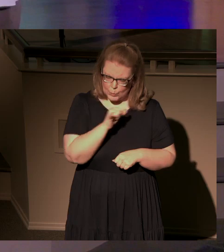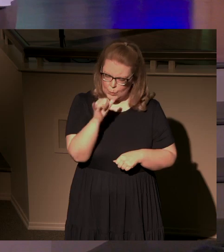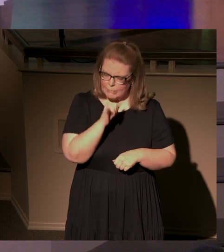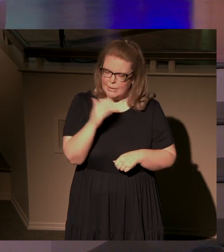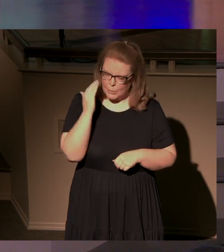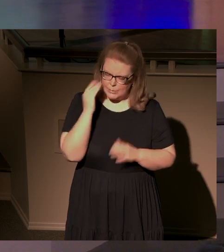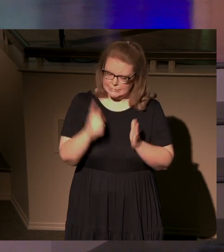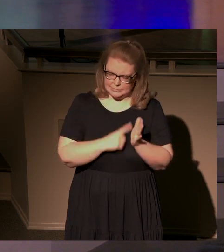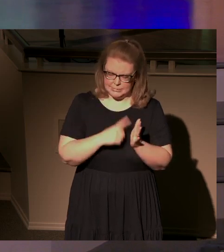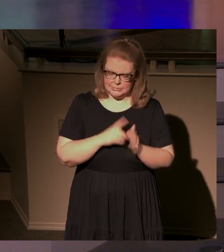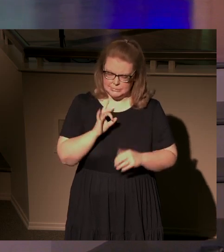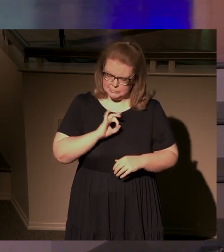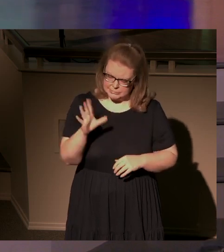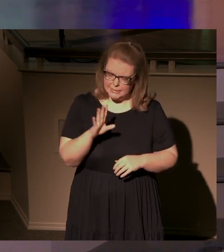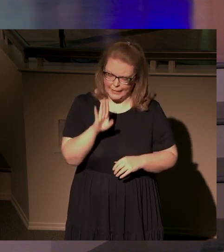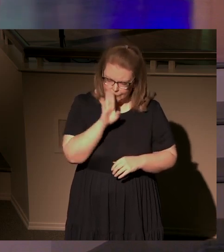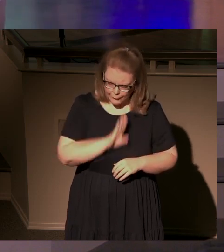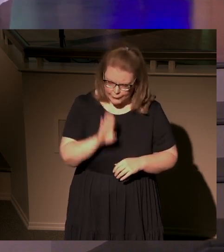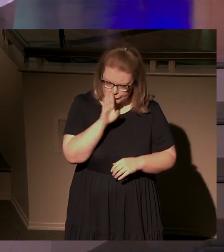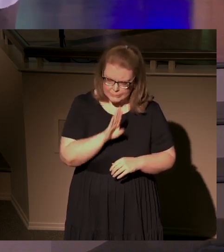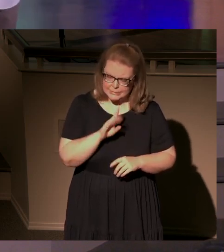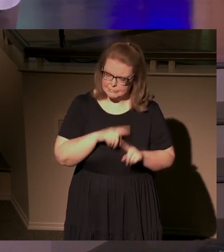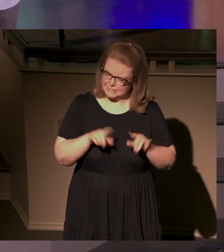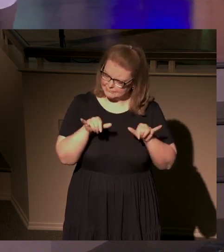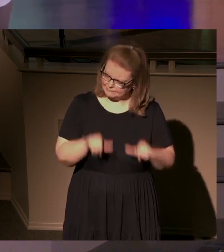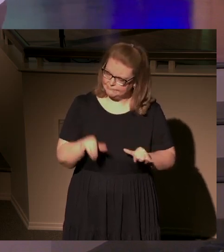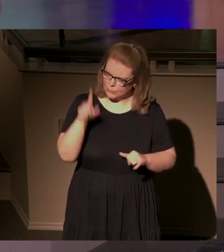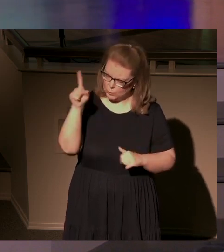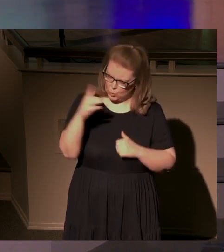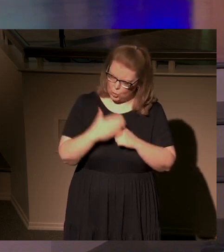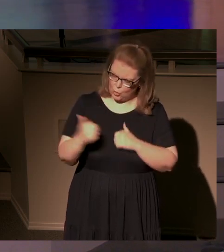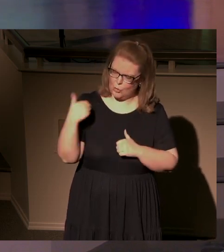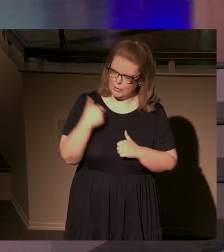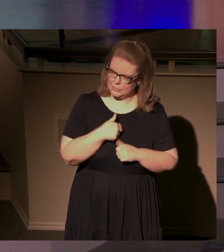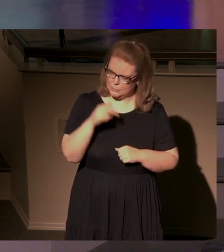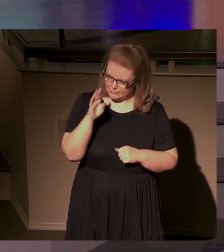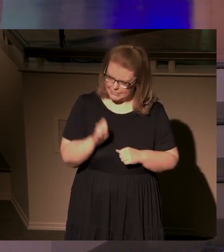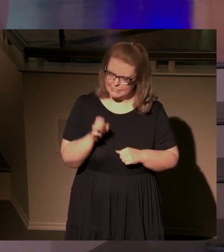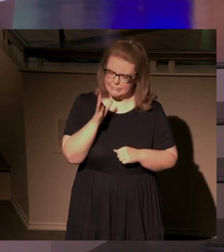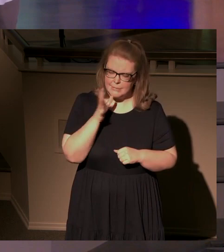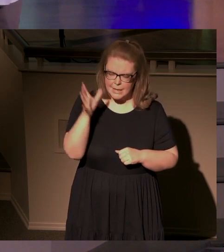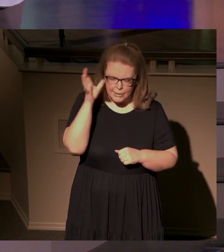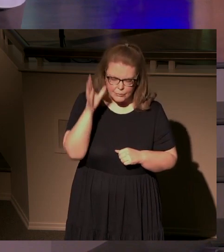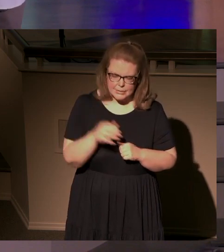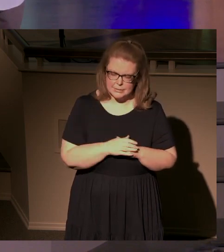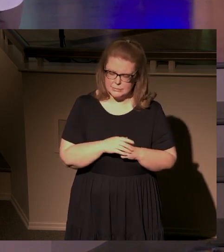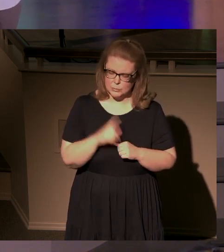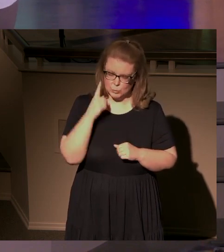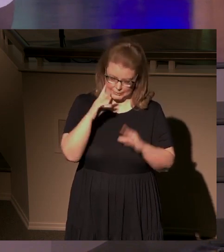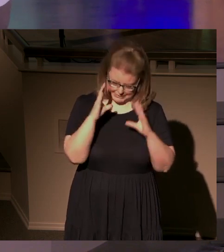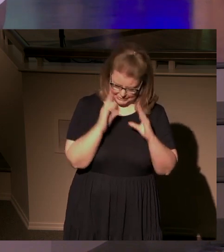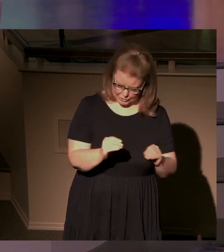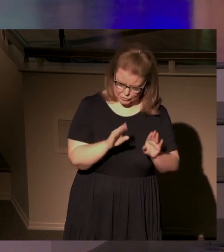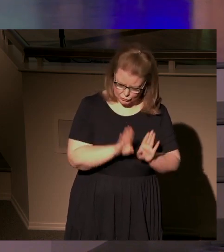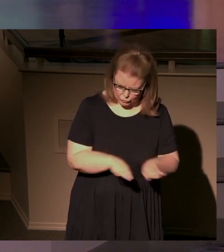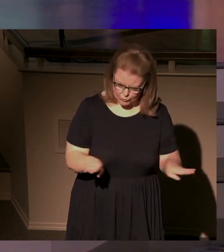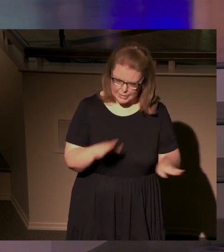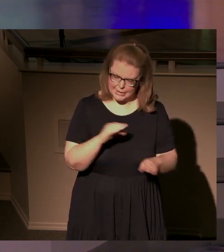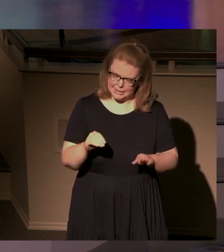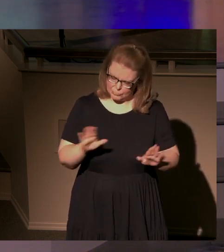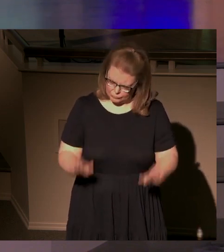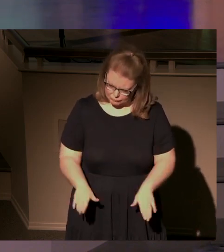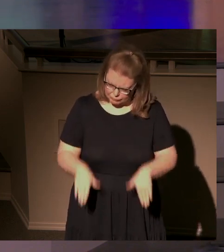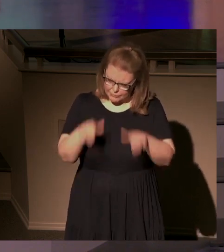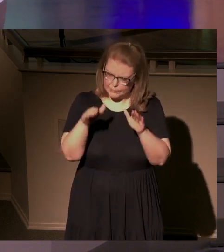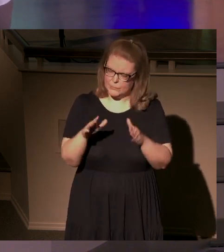days. And yet, Lord, you have called us to this task, not just to educate our children, but to train them to